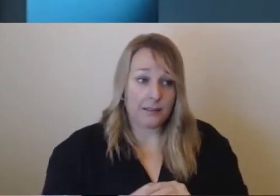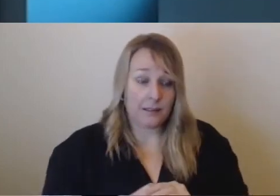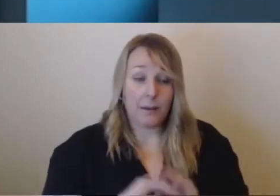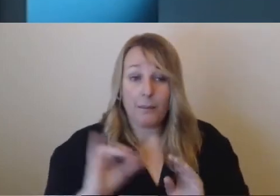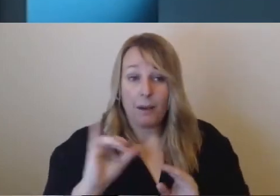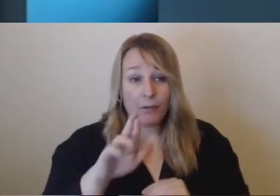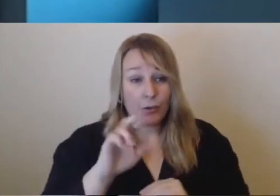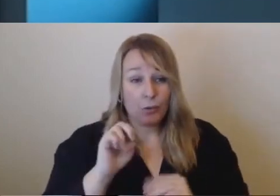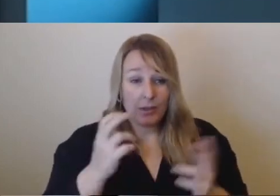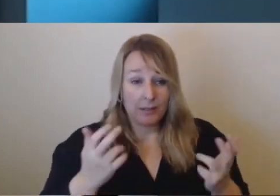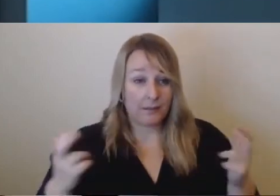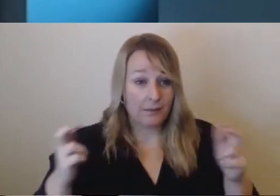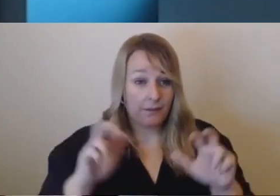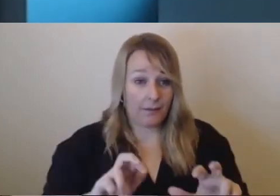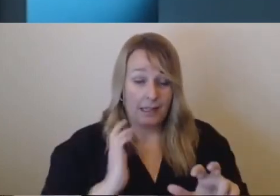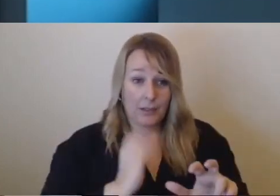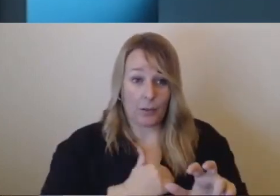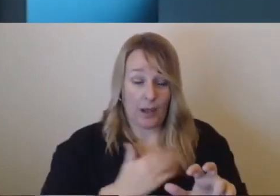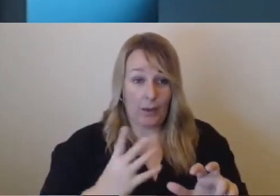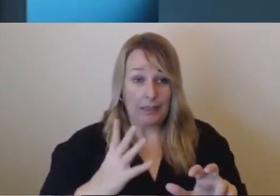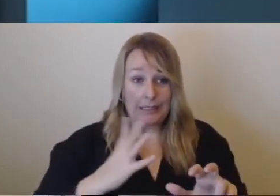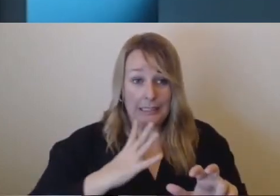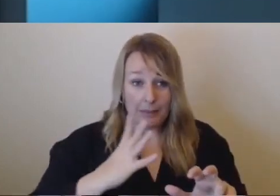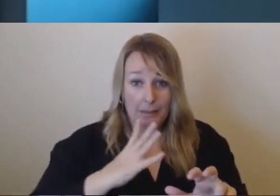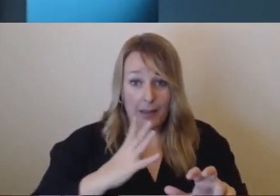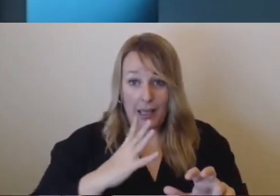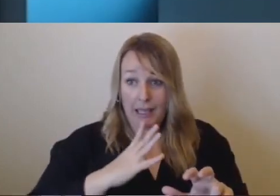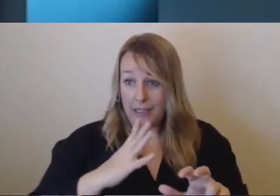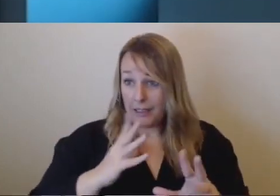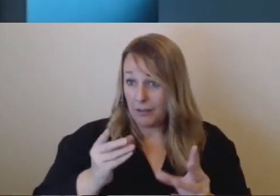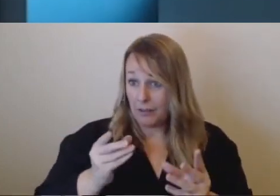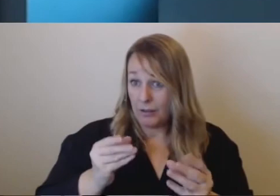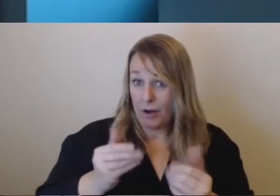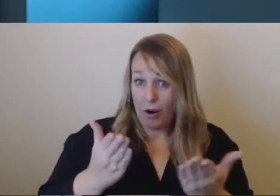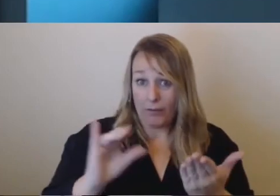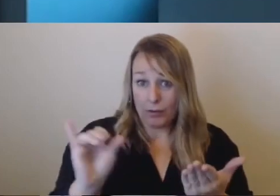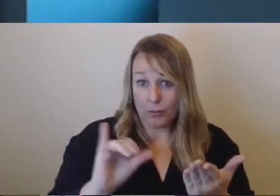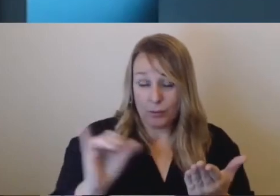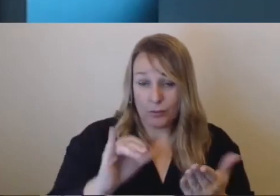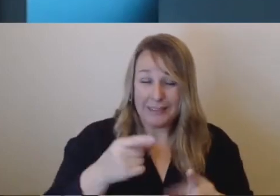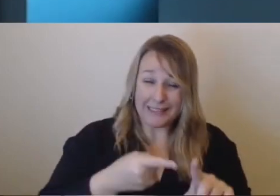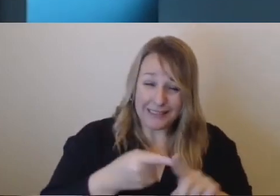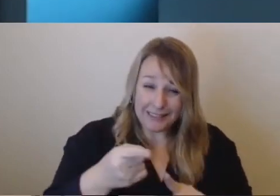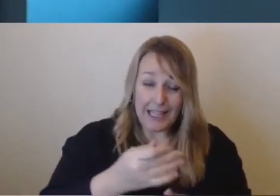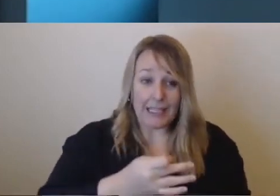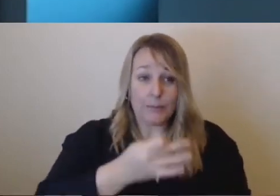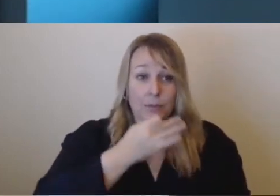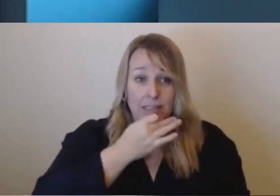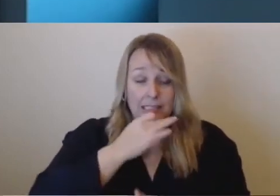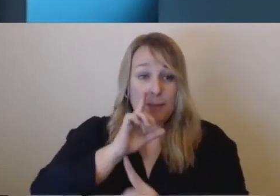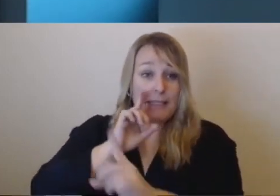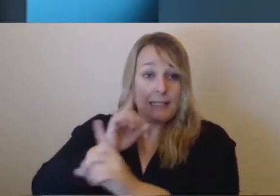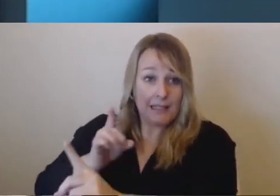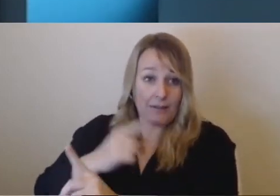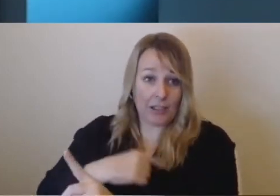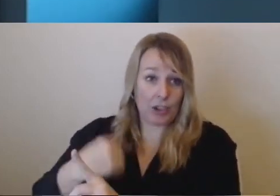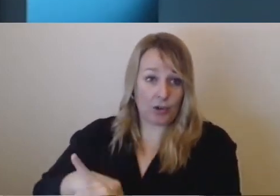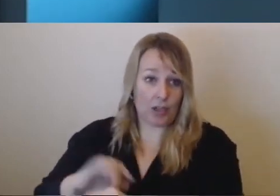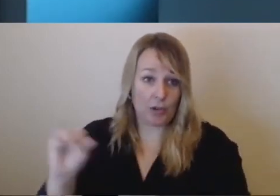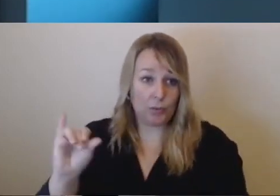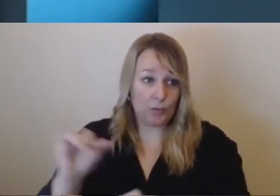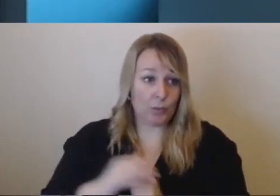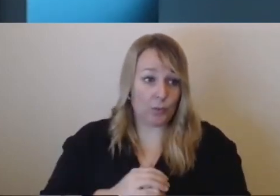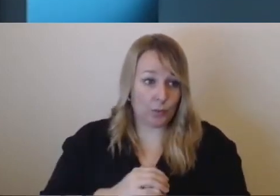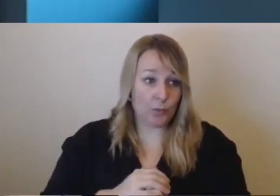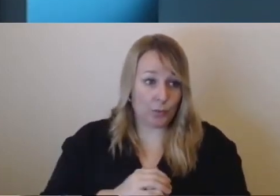reinvesting in our diplomatic capabilities, especially expertise on China, which is not an area of